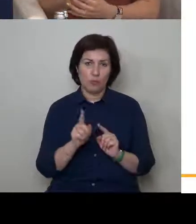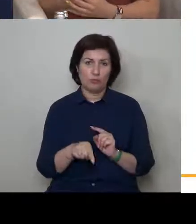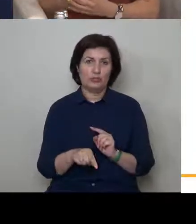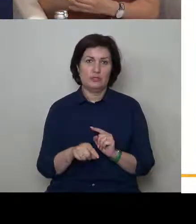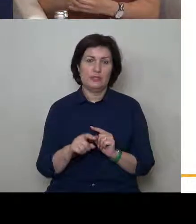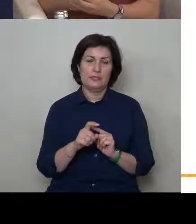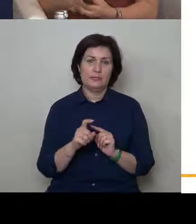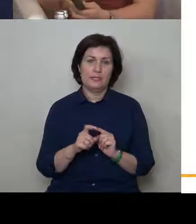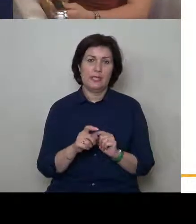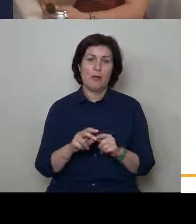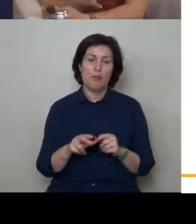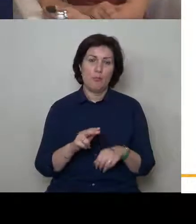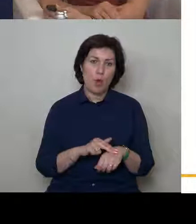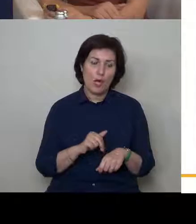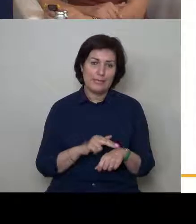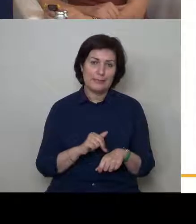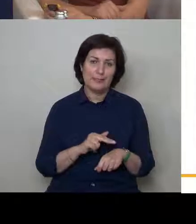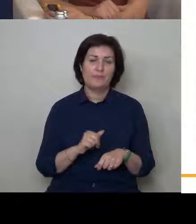this is